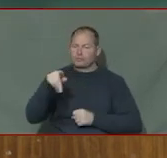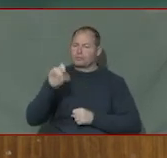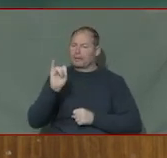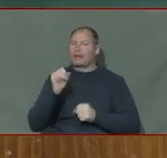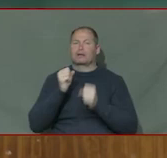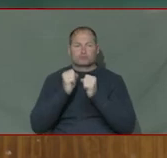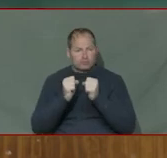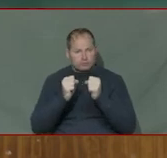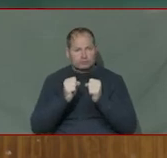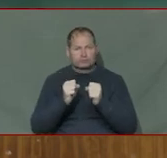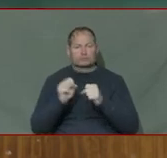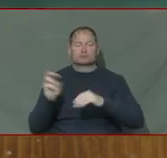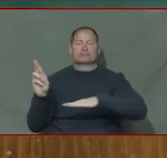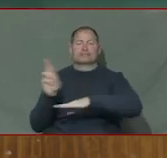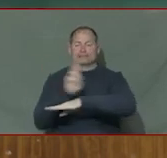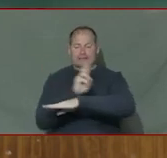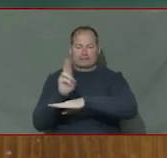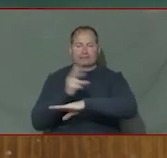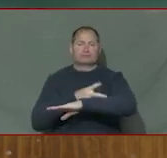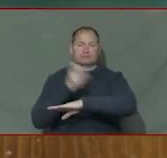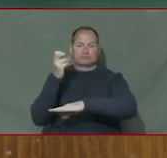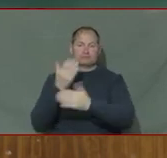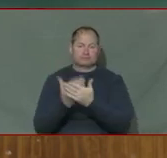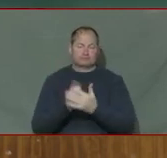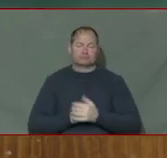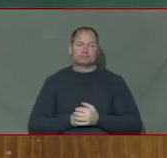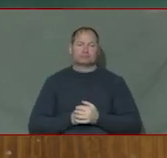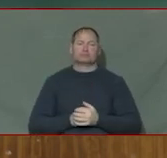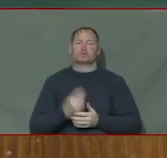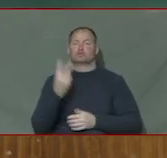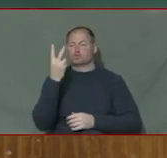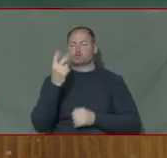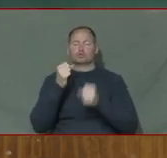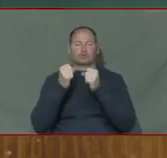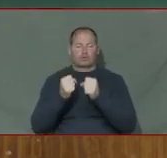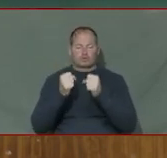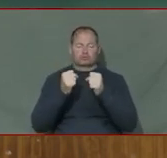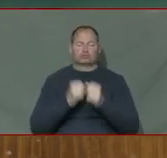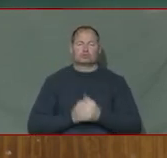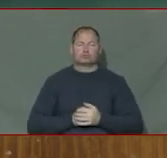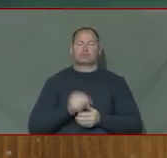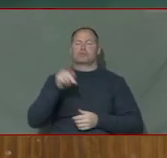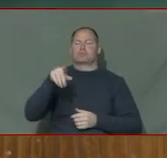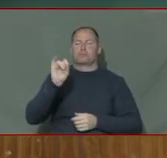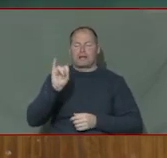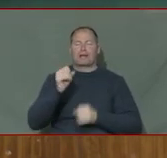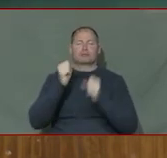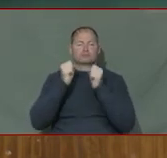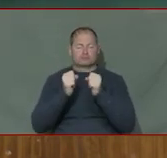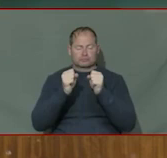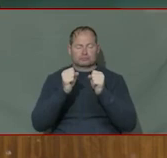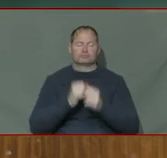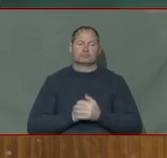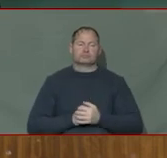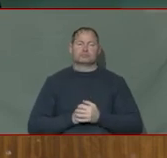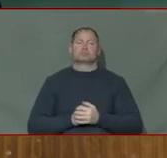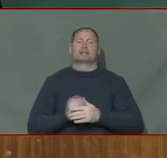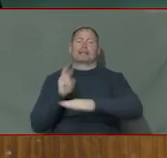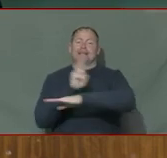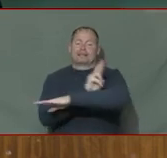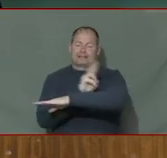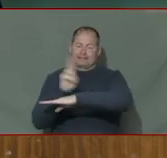constant. Radius we can differentiate. 2 is a constant. Pi is a constant. Radius we need